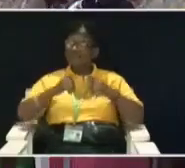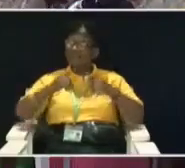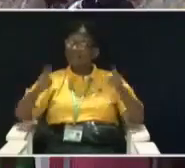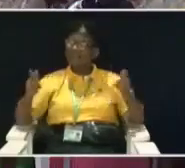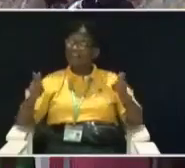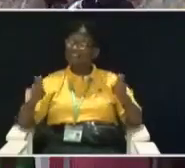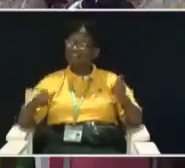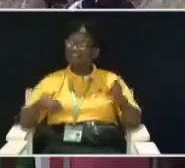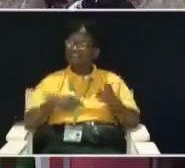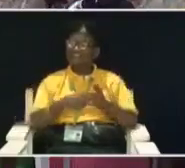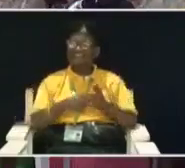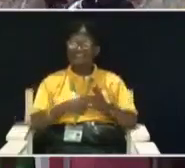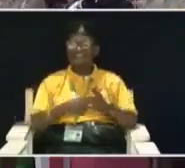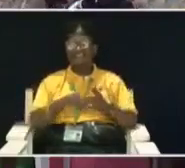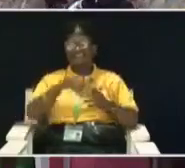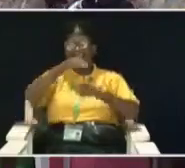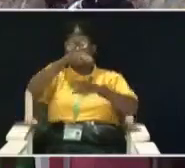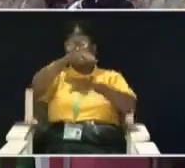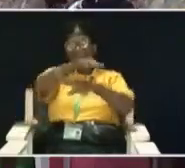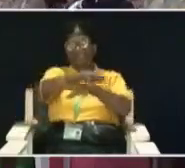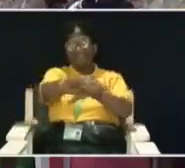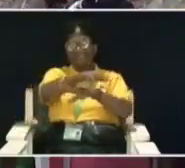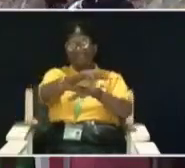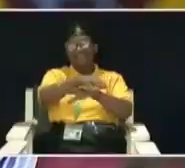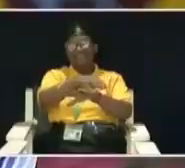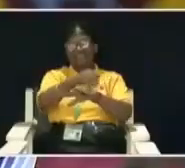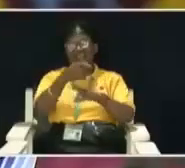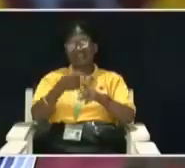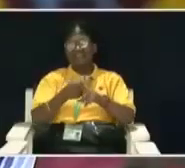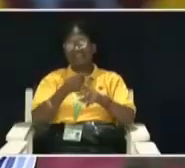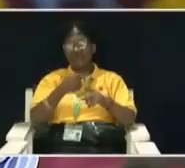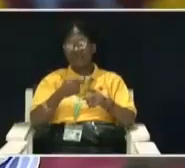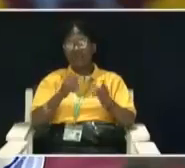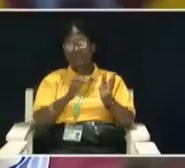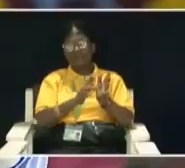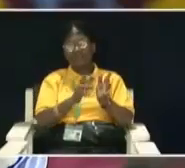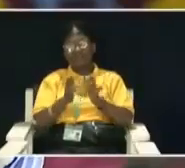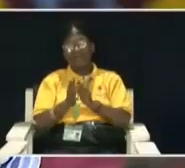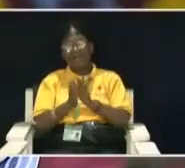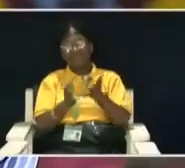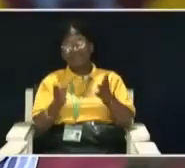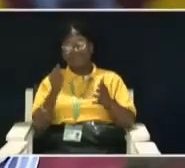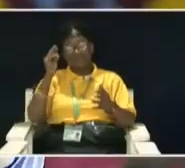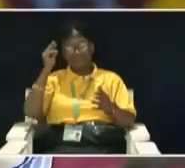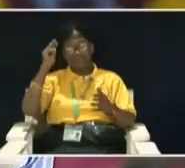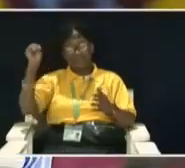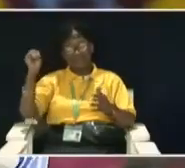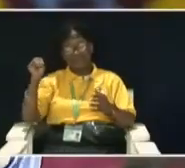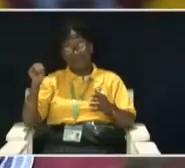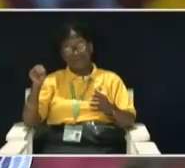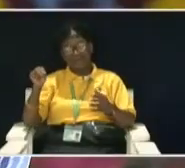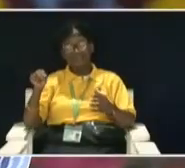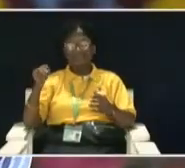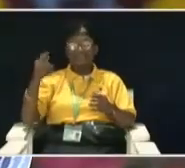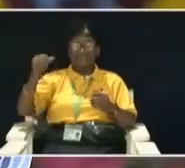the Bible recitation, the singing, the dancing, the